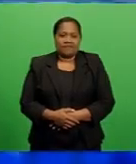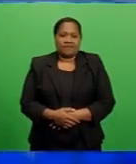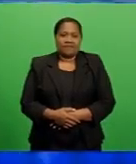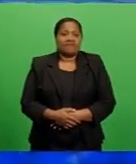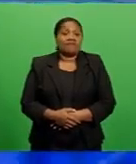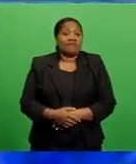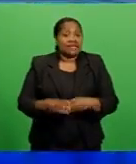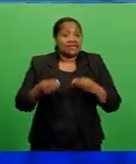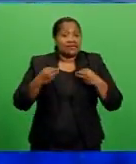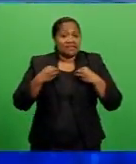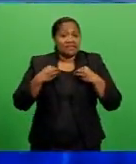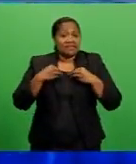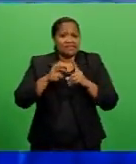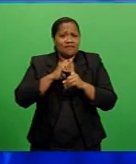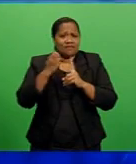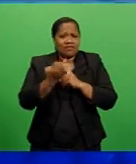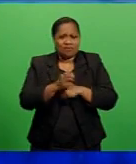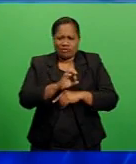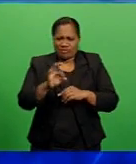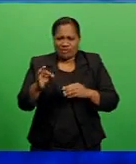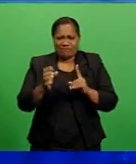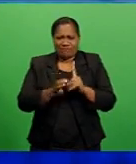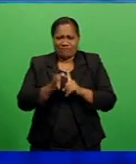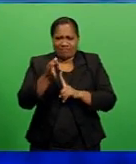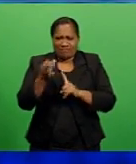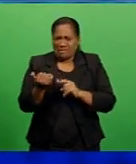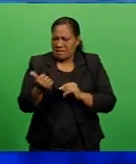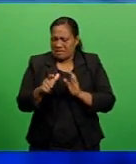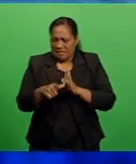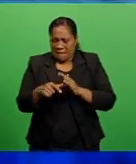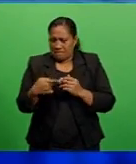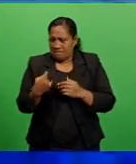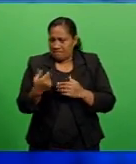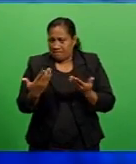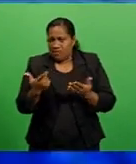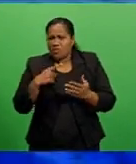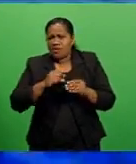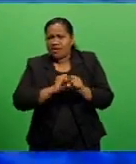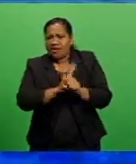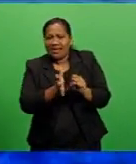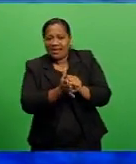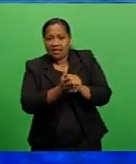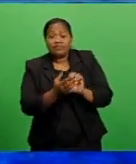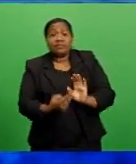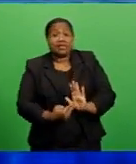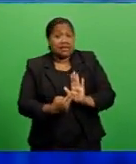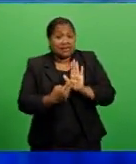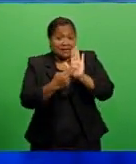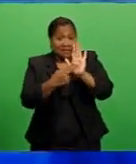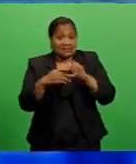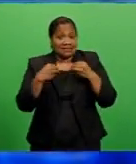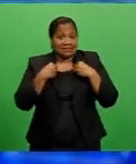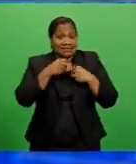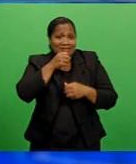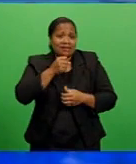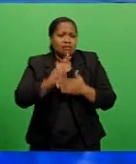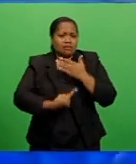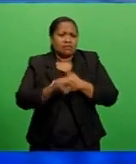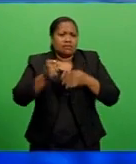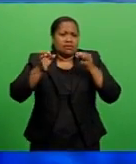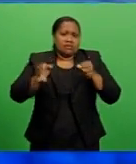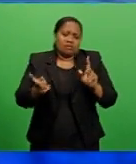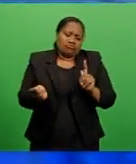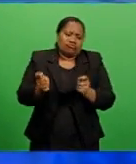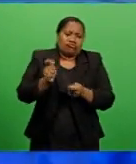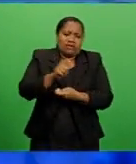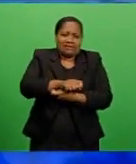With the business environment not improving anytime soon due to the effects of COVID-19, a Nandi businessman has decided to change